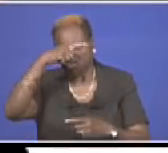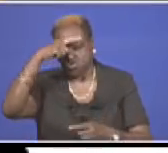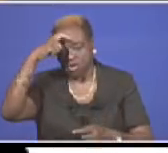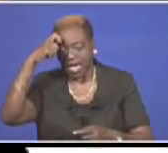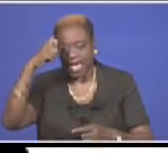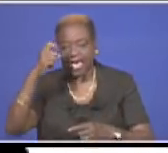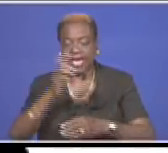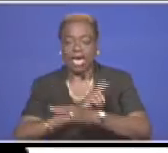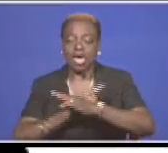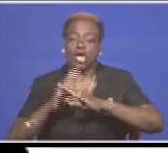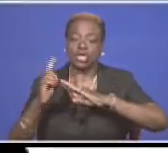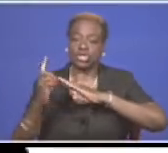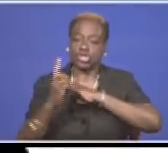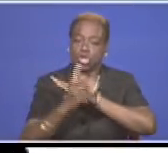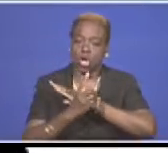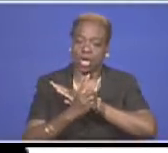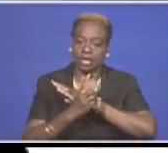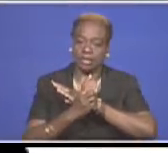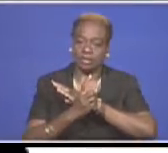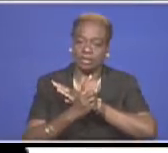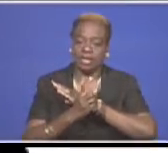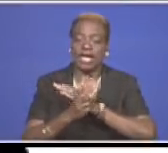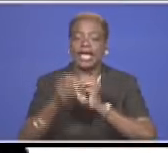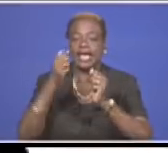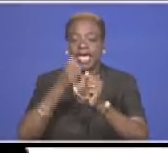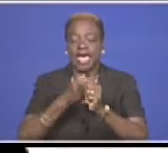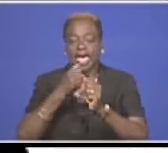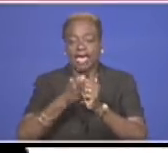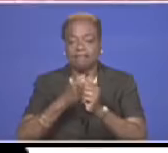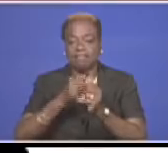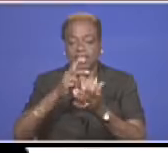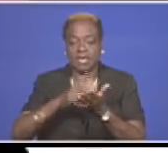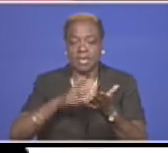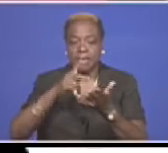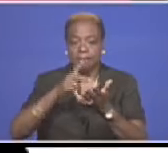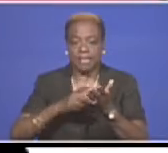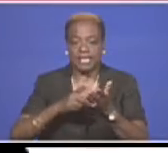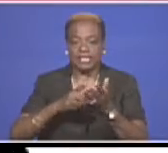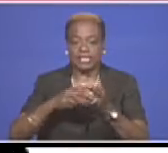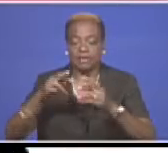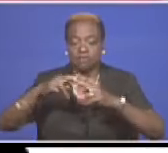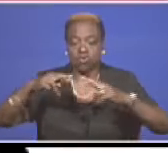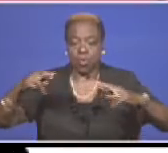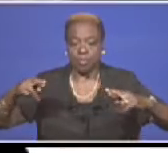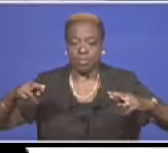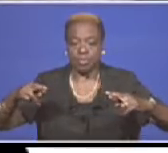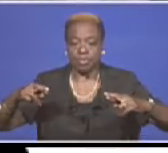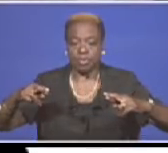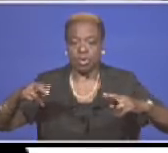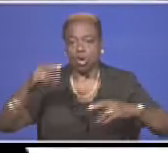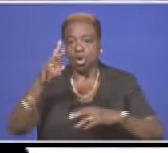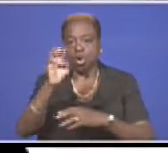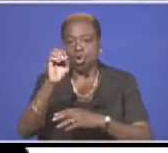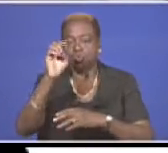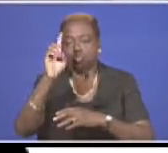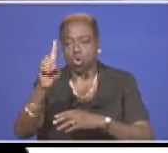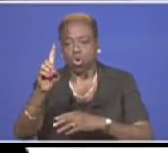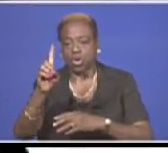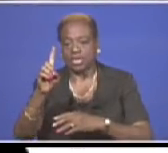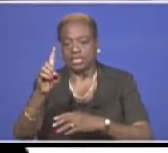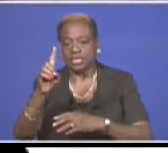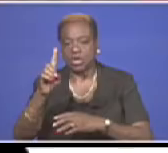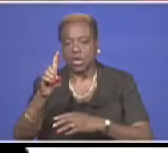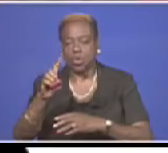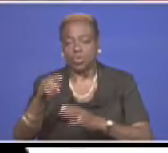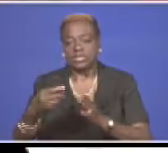rod, piece of rope that we could buy locally was purchased locally. All the crew, everybody here is local. The